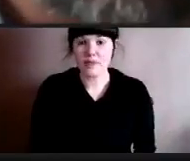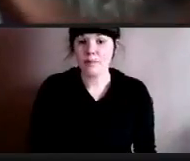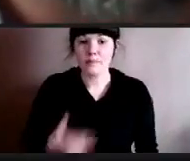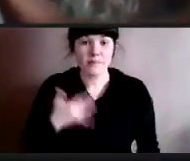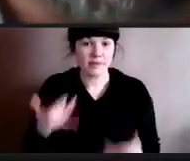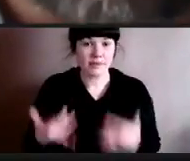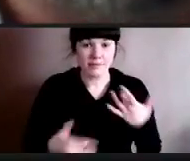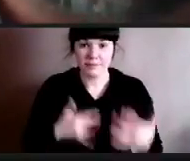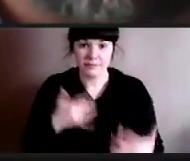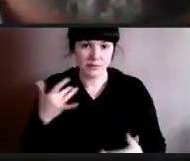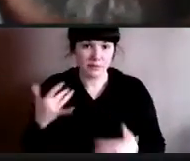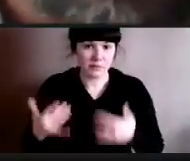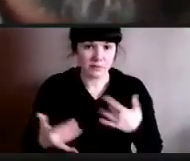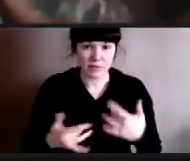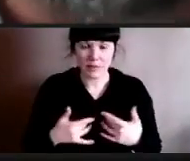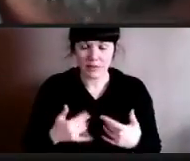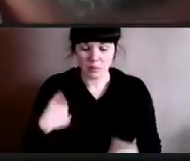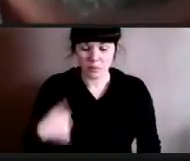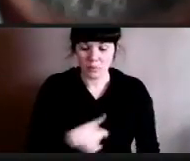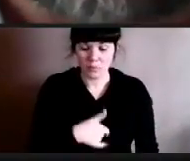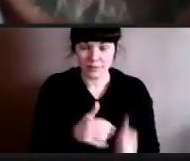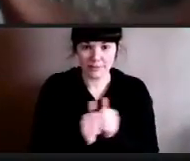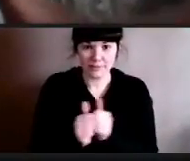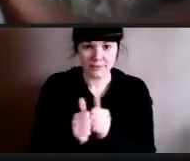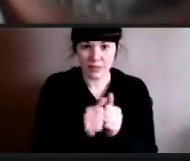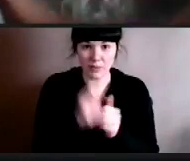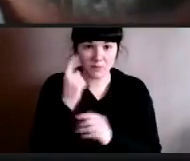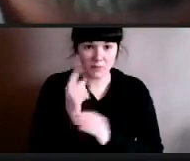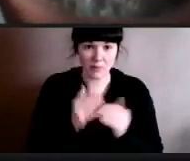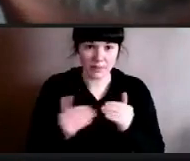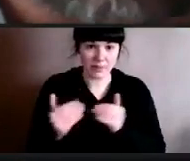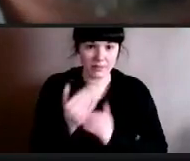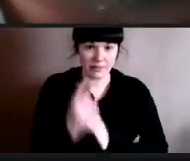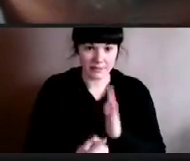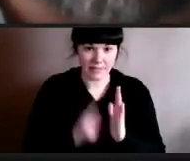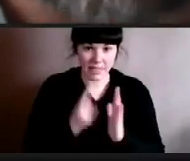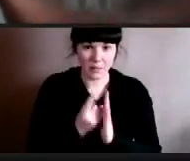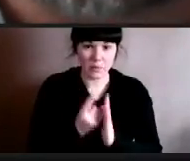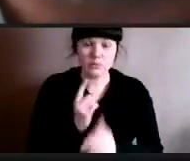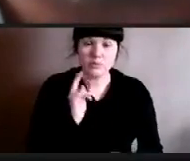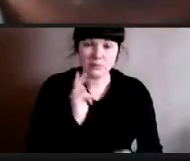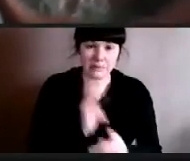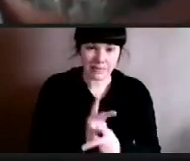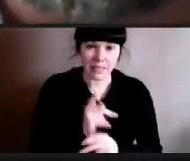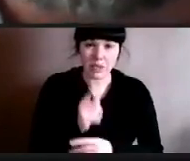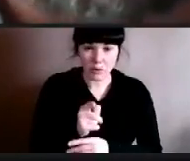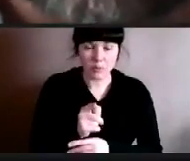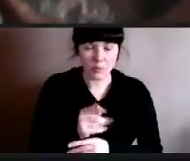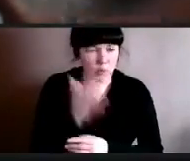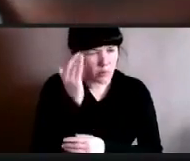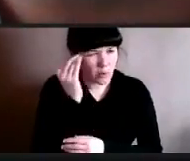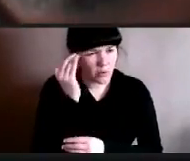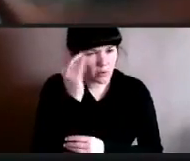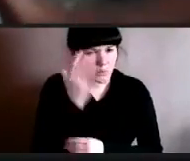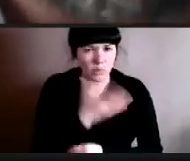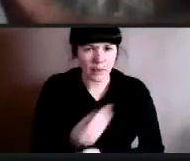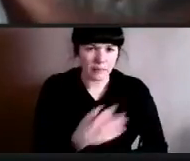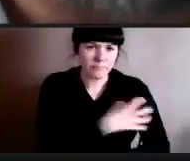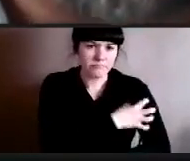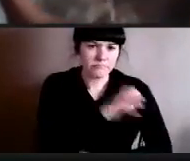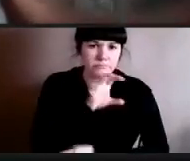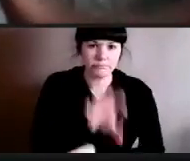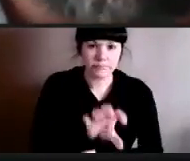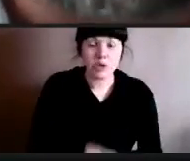60 minutes so you can stay informed and powerful. This is also a time for you to ask experts your questions and have a little